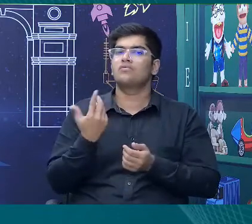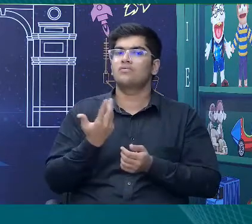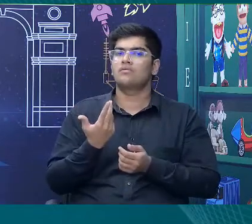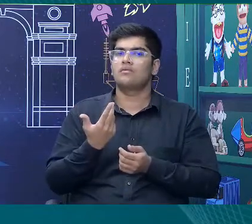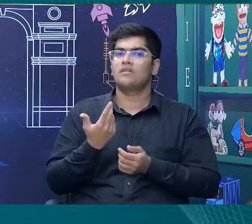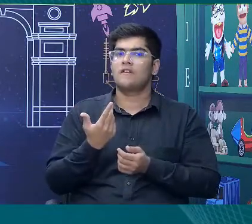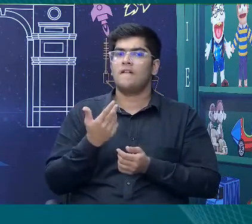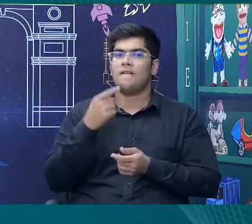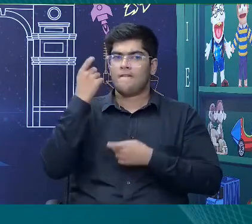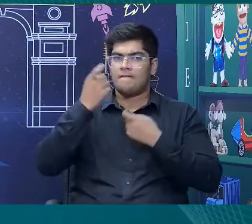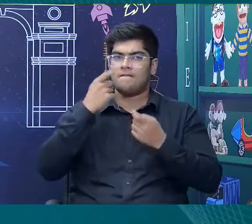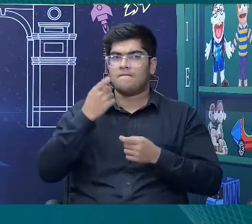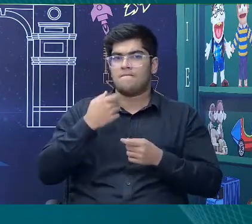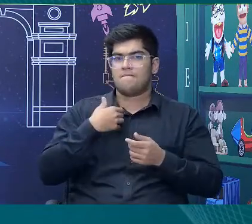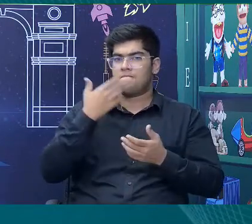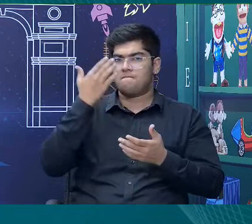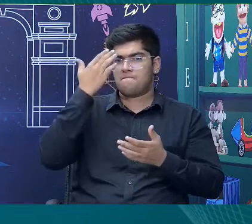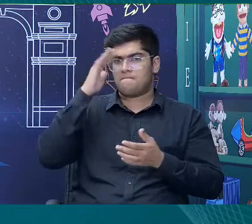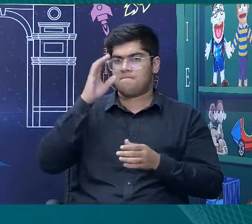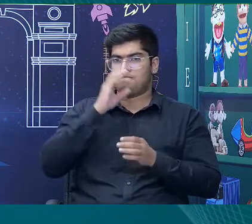Let me think. I'll take a moment.